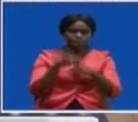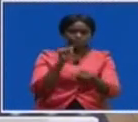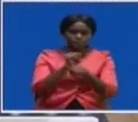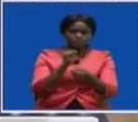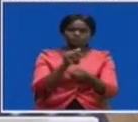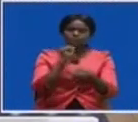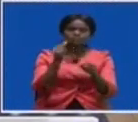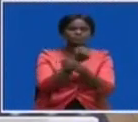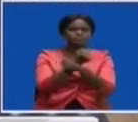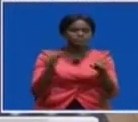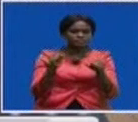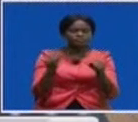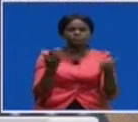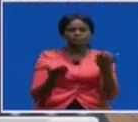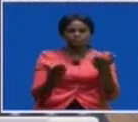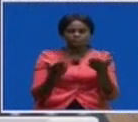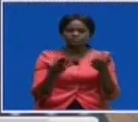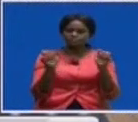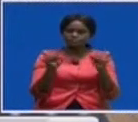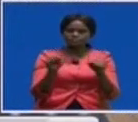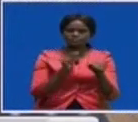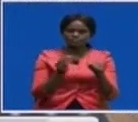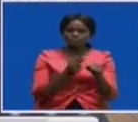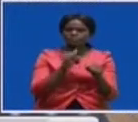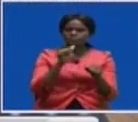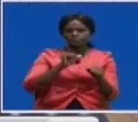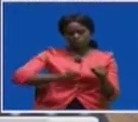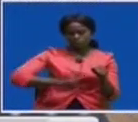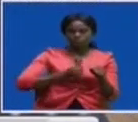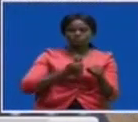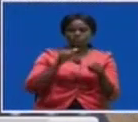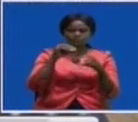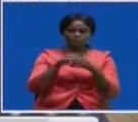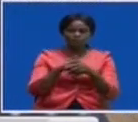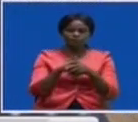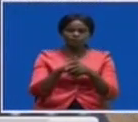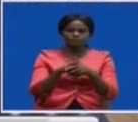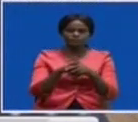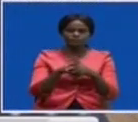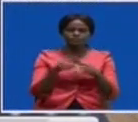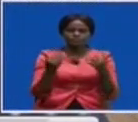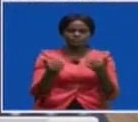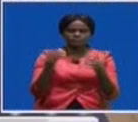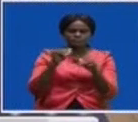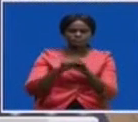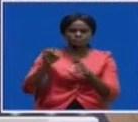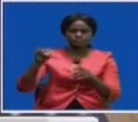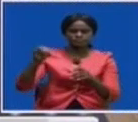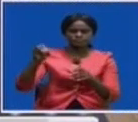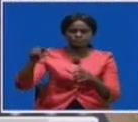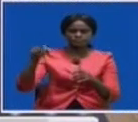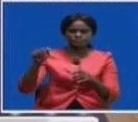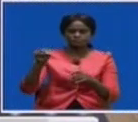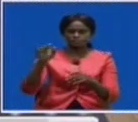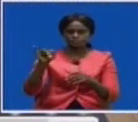we should not do it, so that we don't find ourselves in such environment. For Mopani, this incident